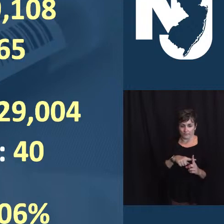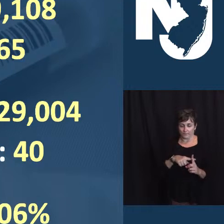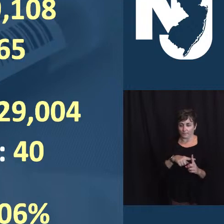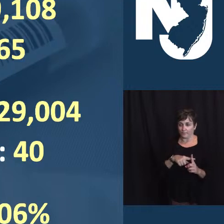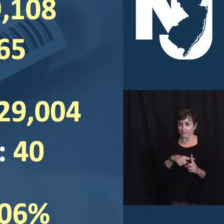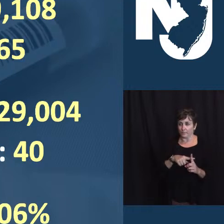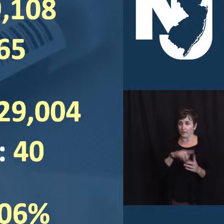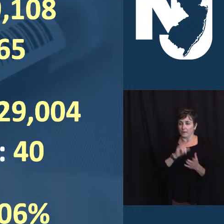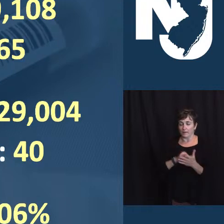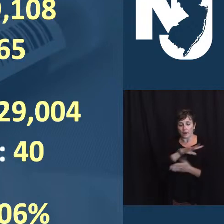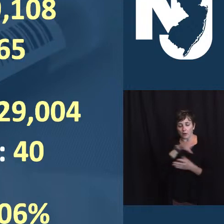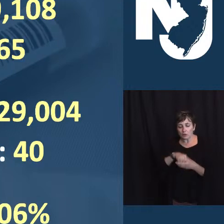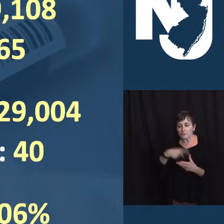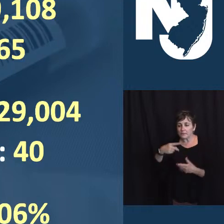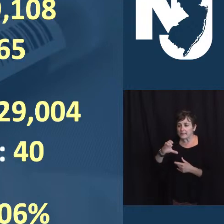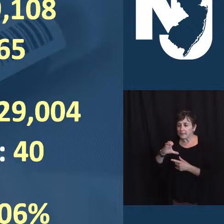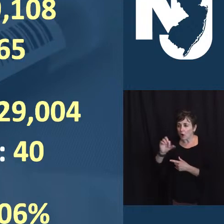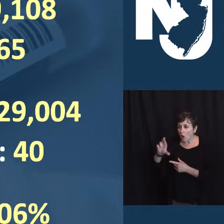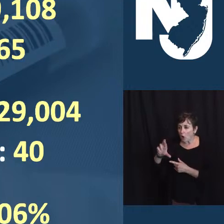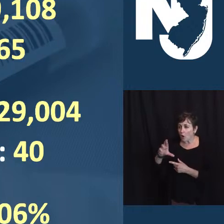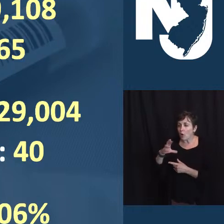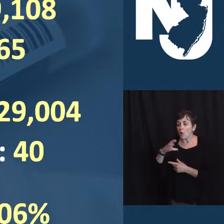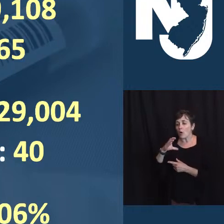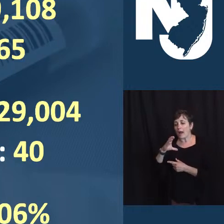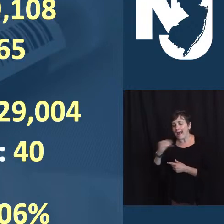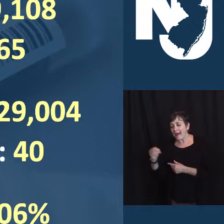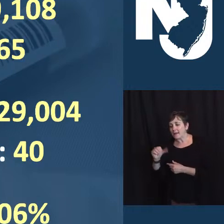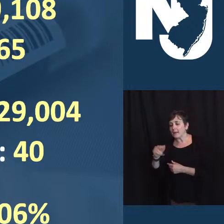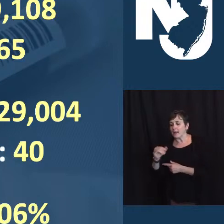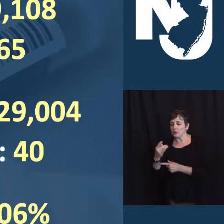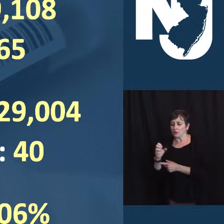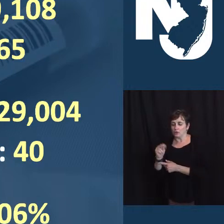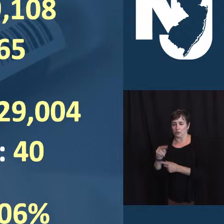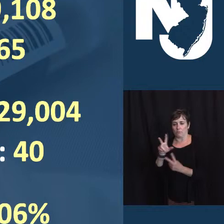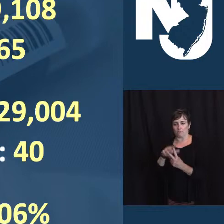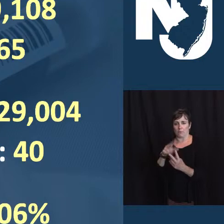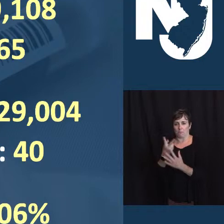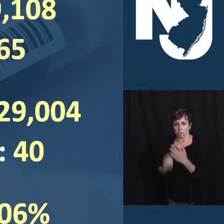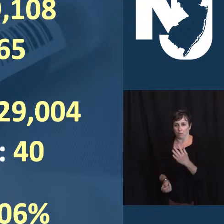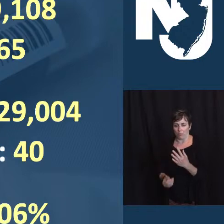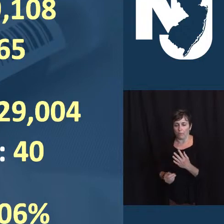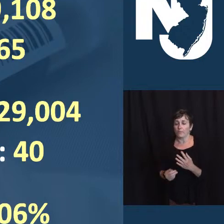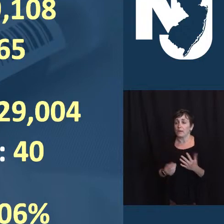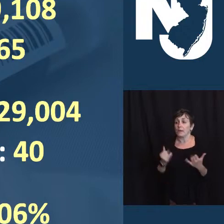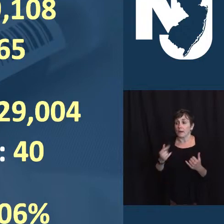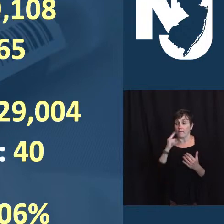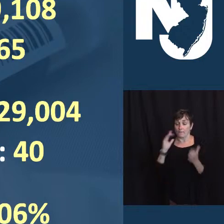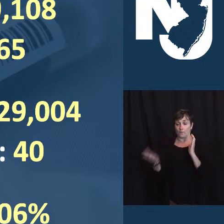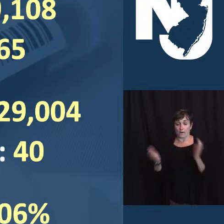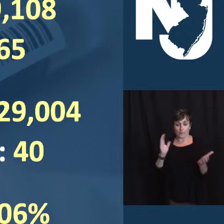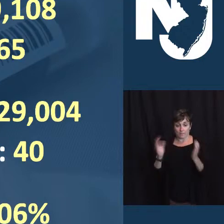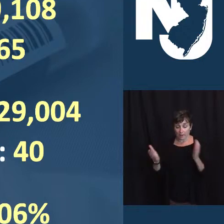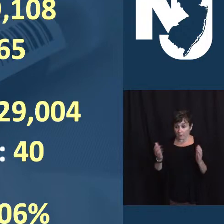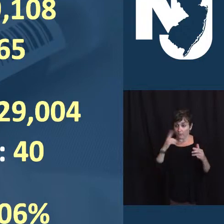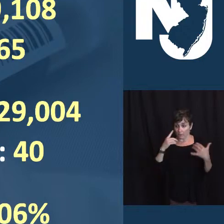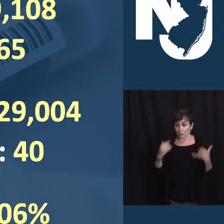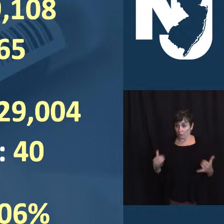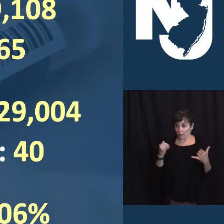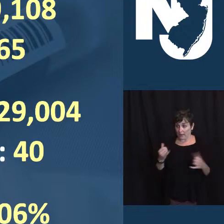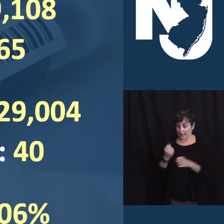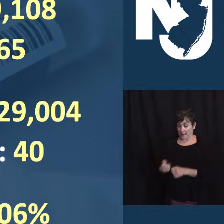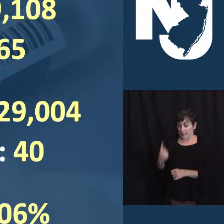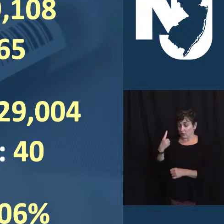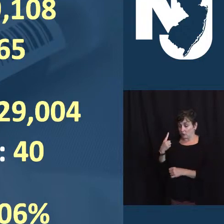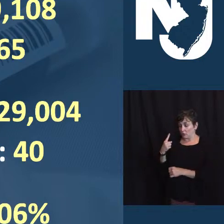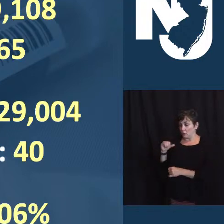include PCR results, as well as antigen rapid test results. For comparison, on this day, 1 year